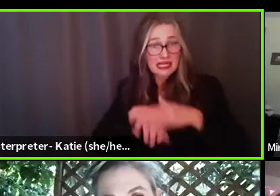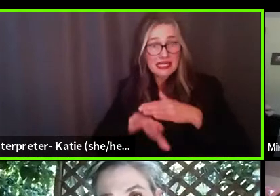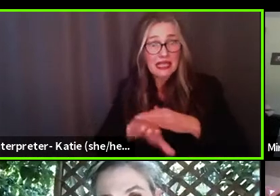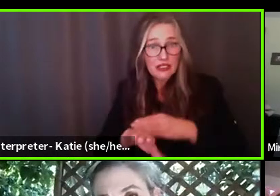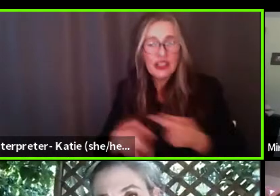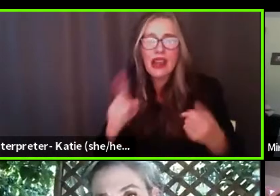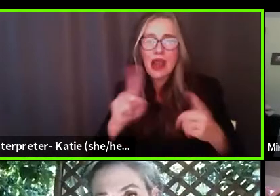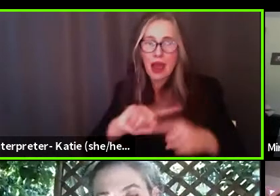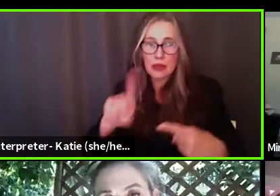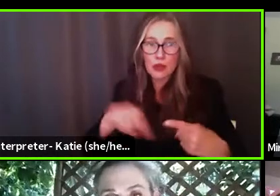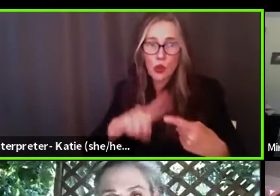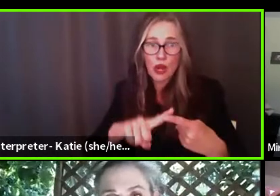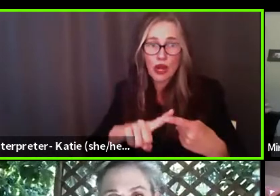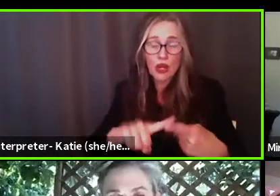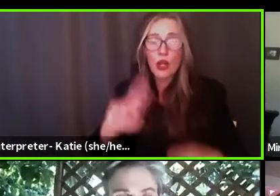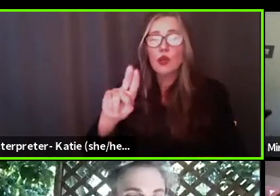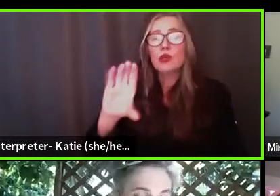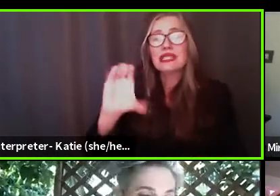diego